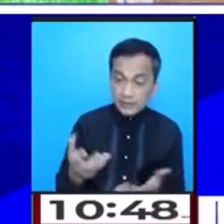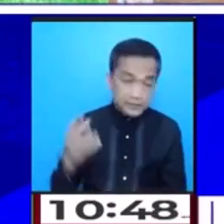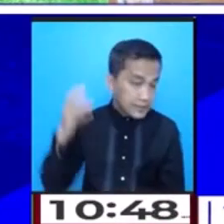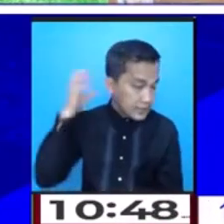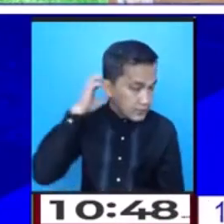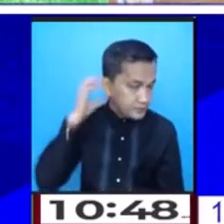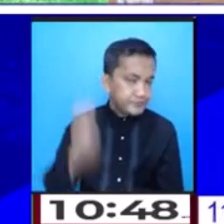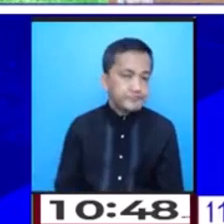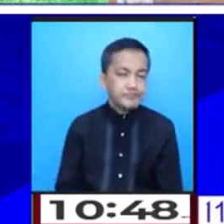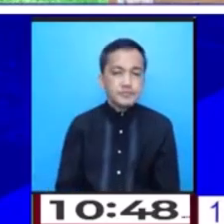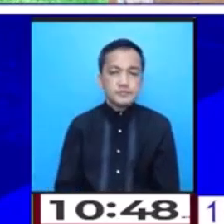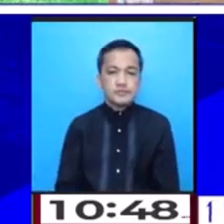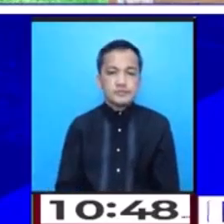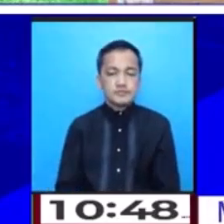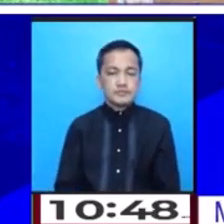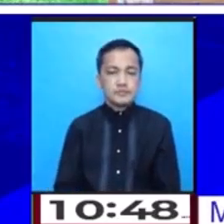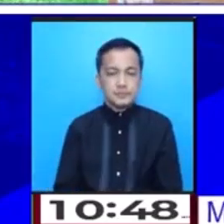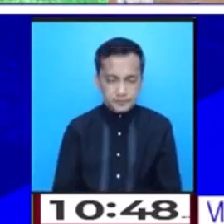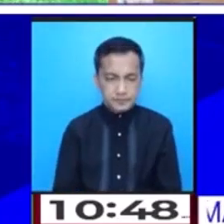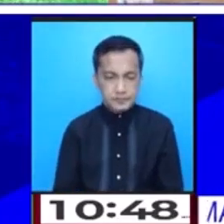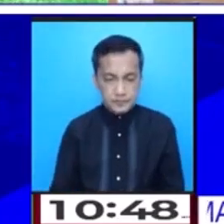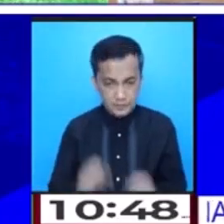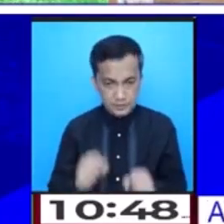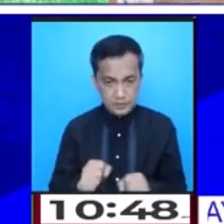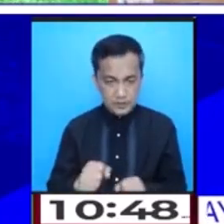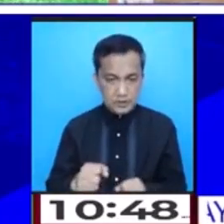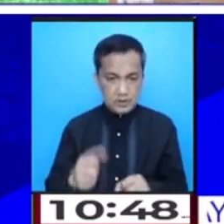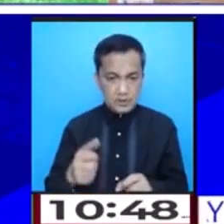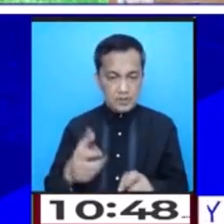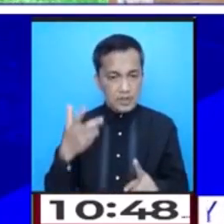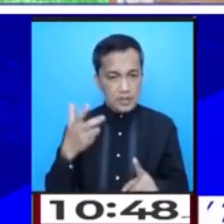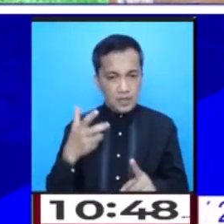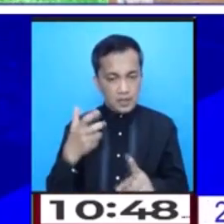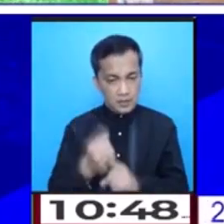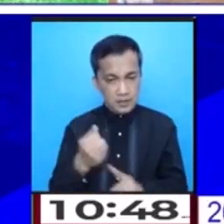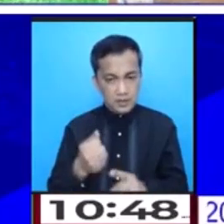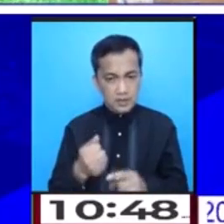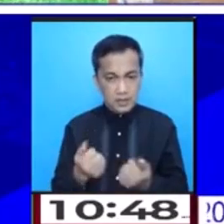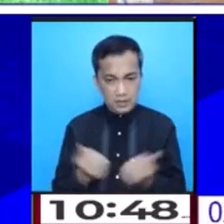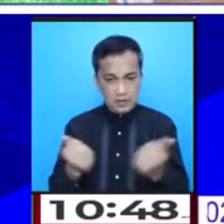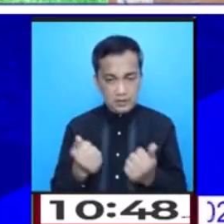And so it could affect the availability of power.